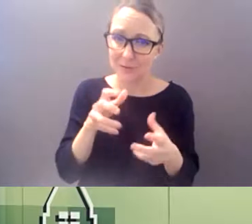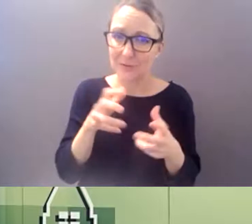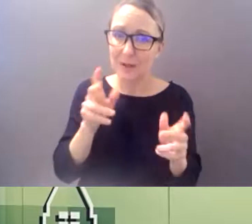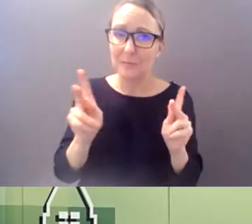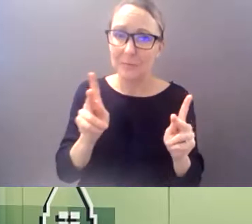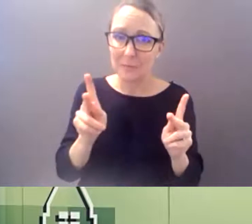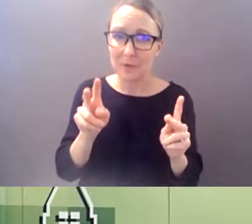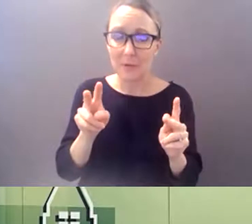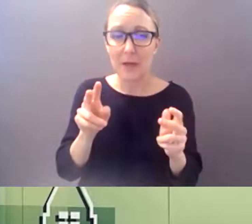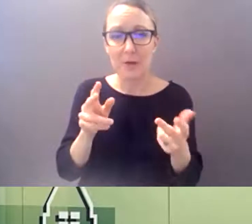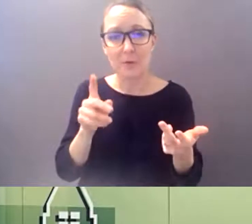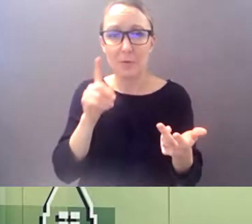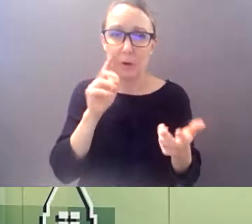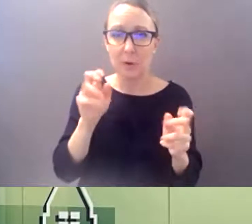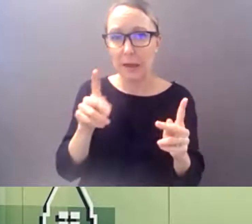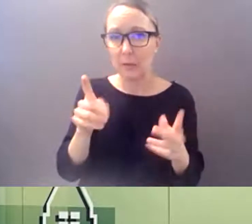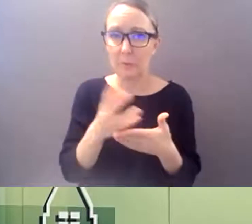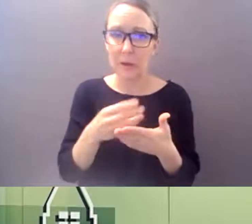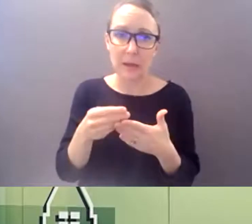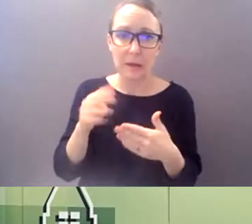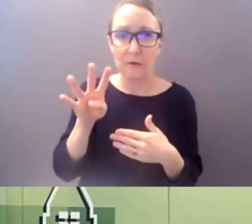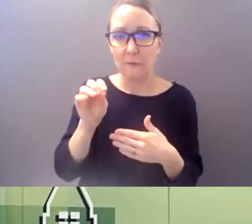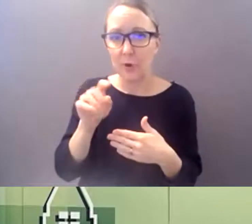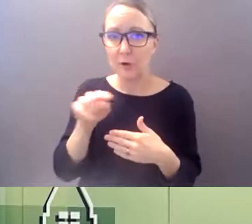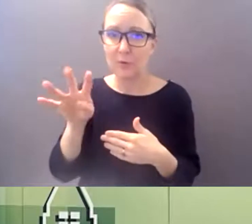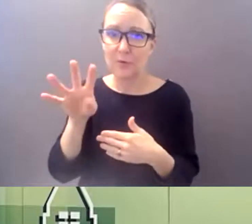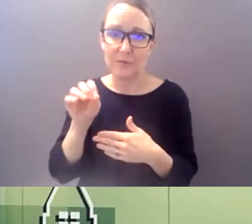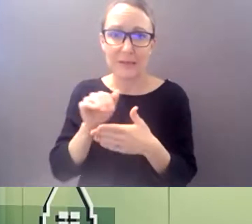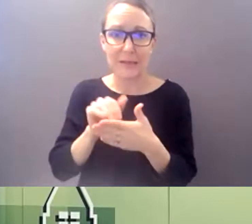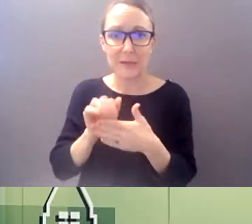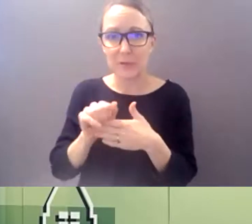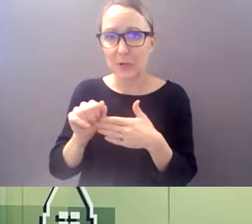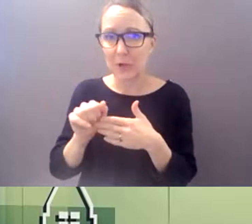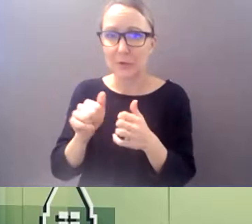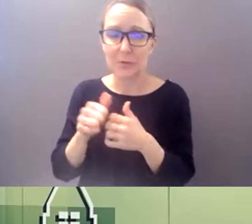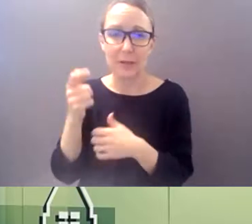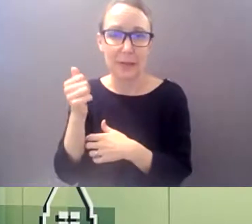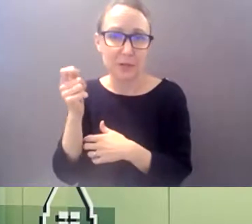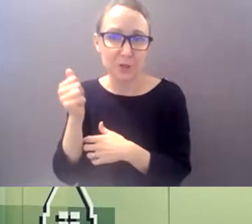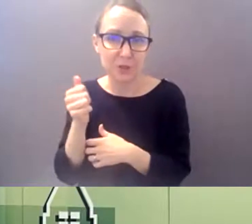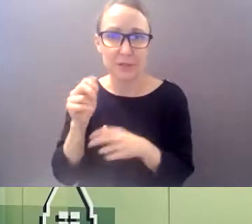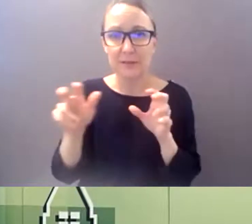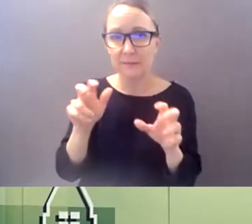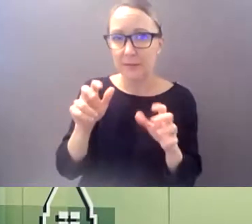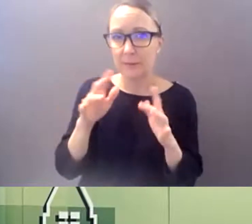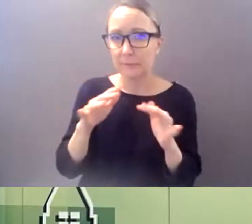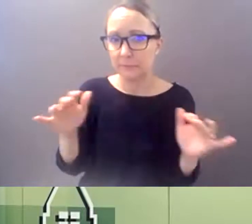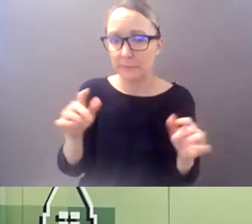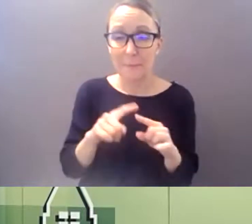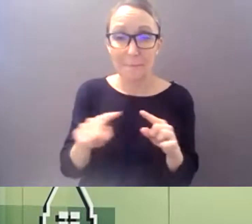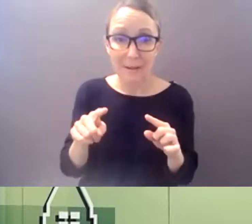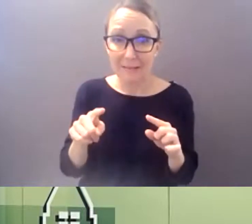surface, maybe they're making $40,000, $50,000 with some pensions, investments, and whatnot, but they're